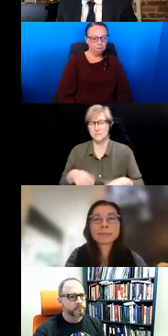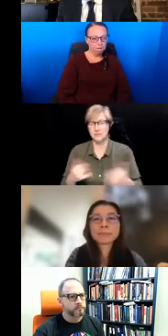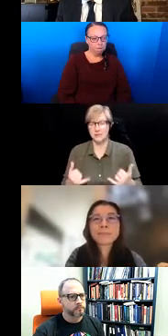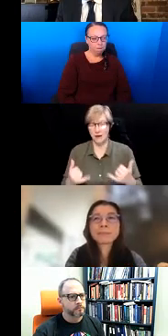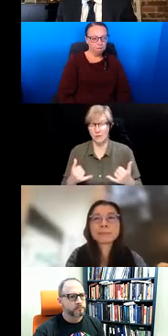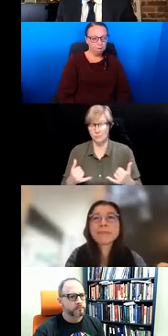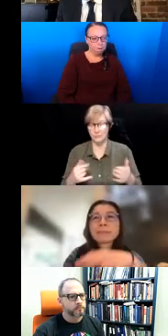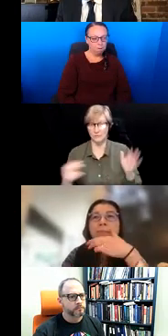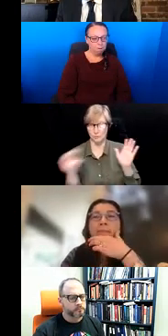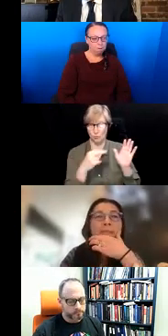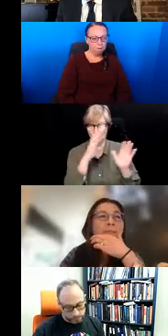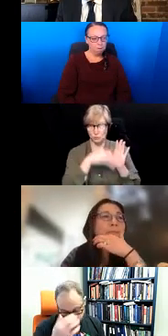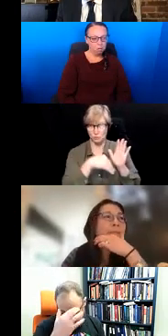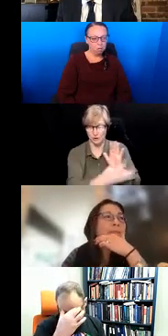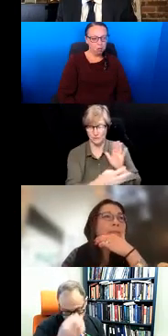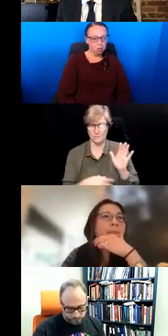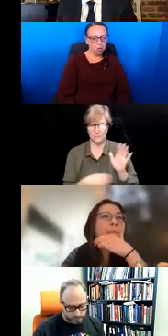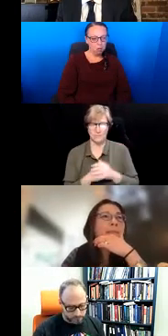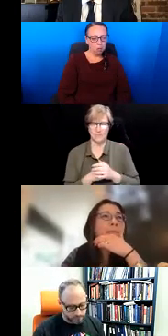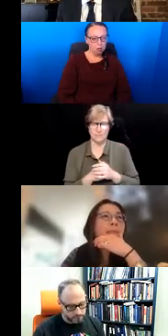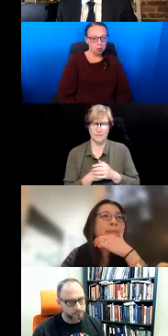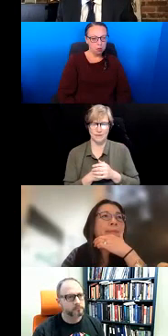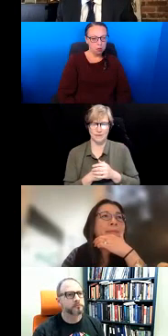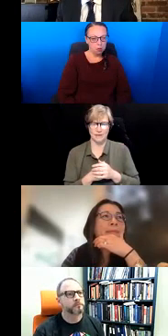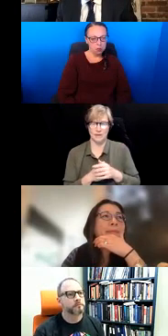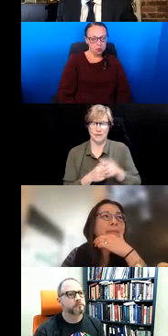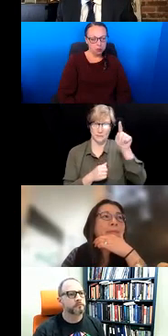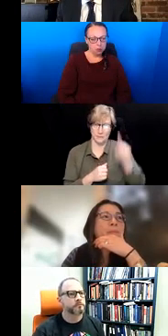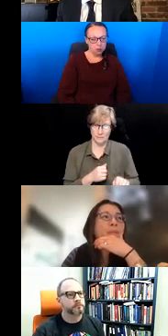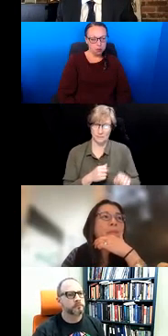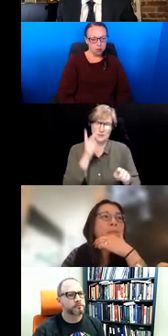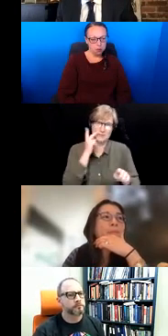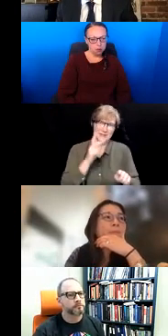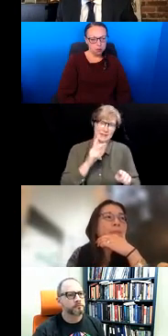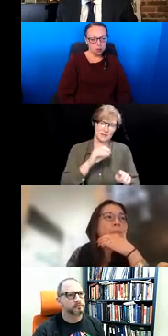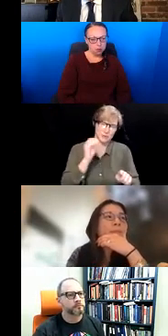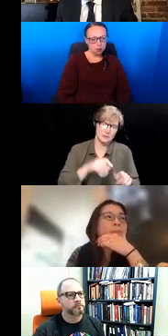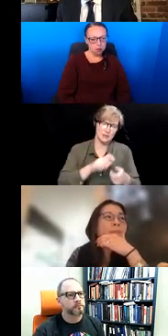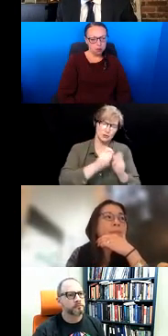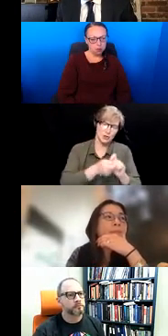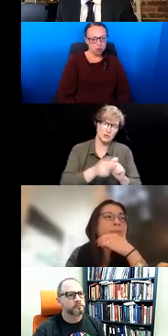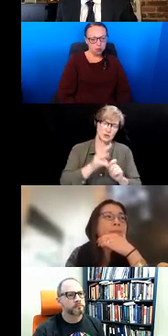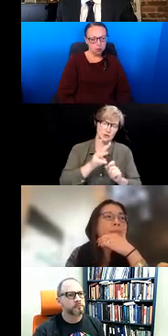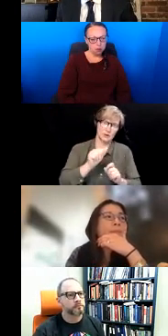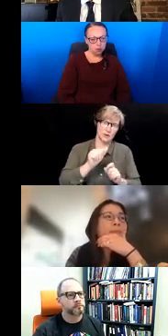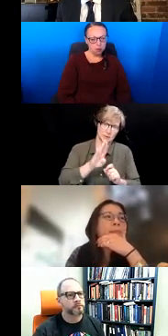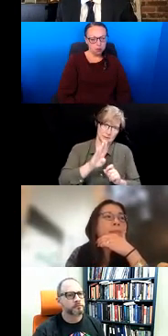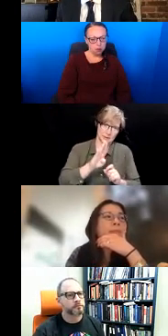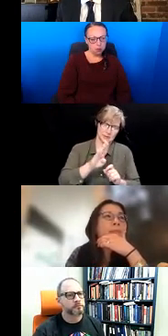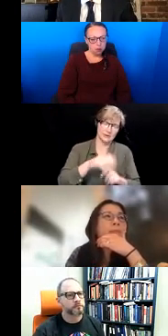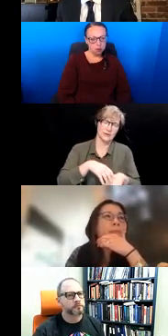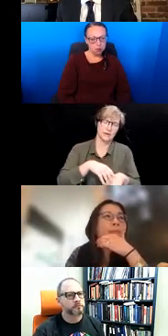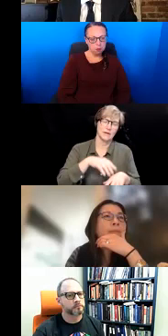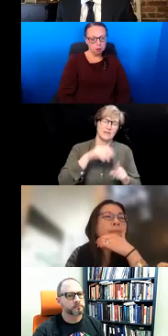way, is percent change in what is called the Western Aphasia Battery Aphasia Quotient. So that is a measure of